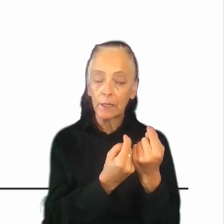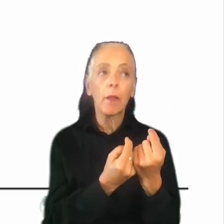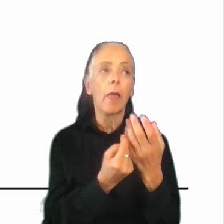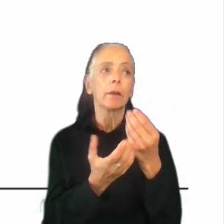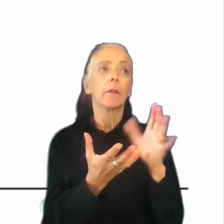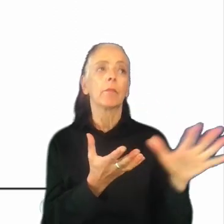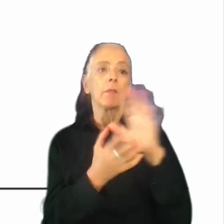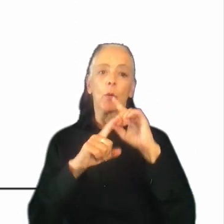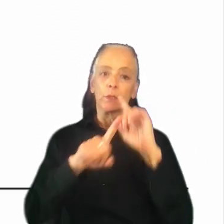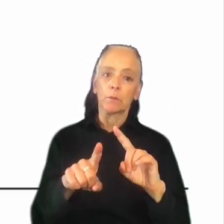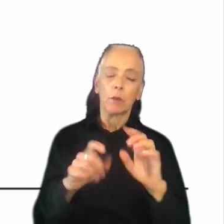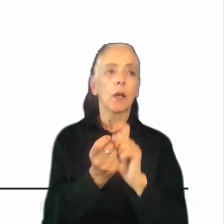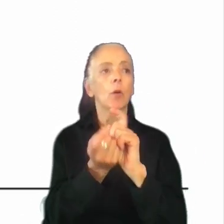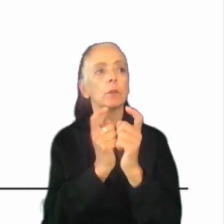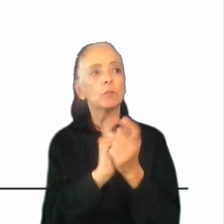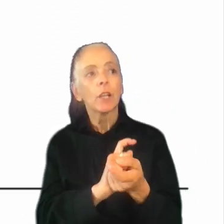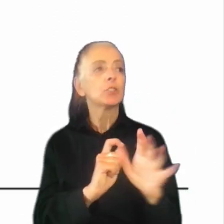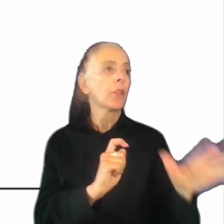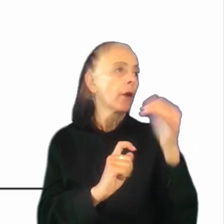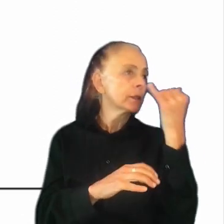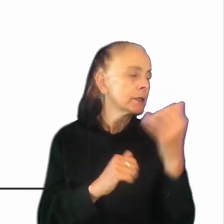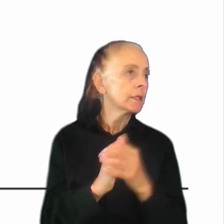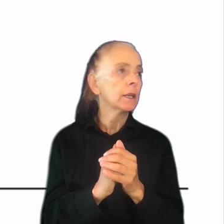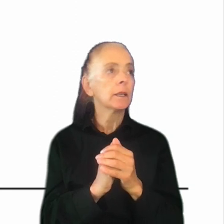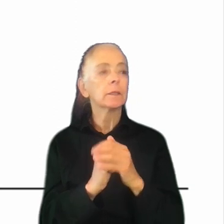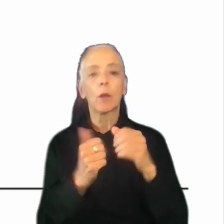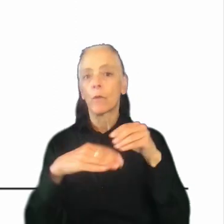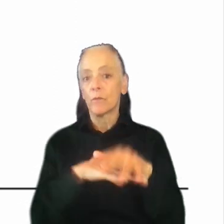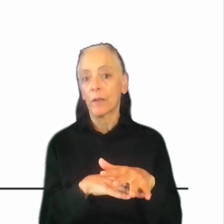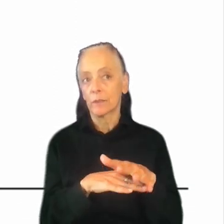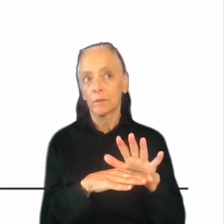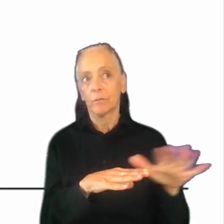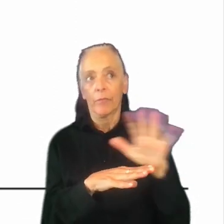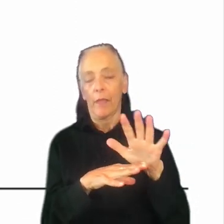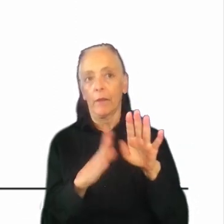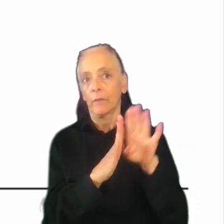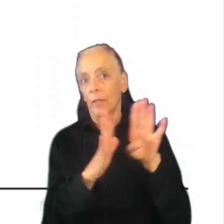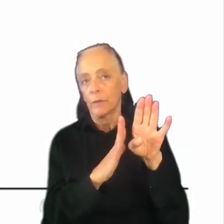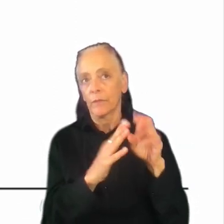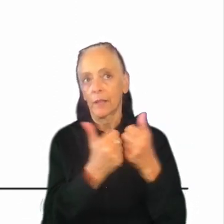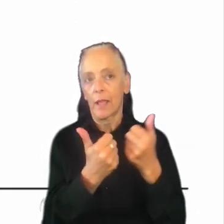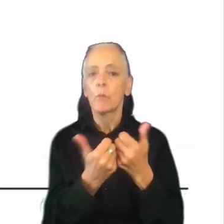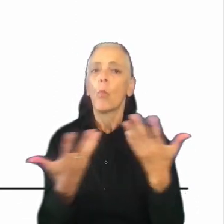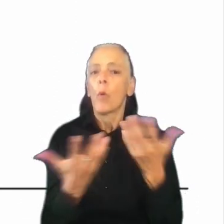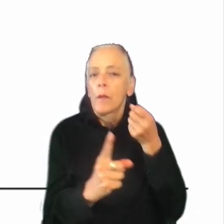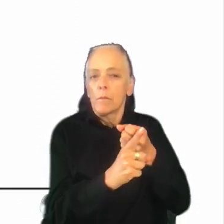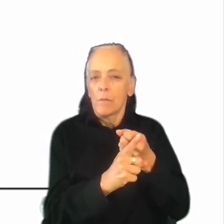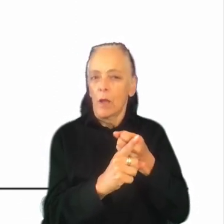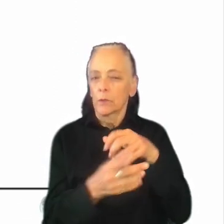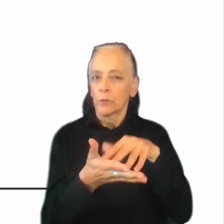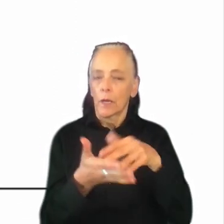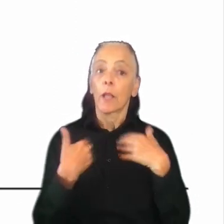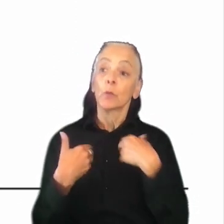in response how did it change their ideas how did it change their the game that they're making what was the impact of your study and you can tell